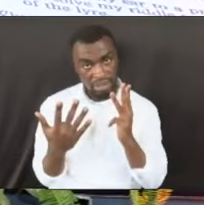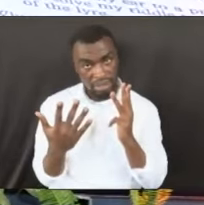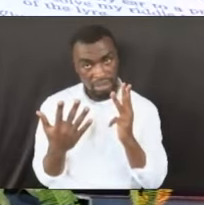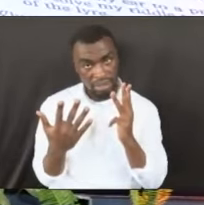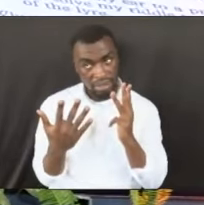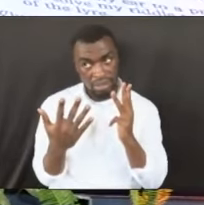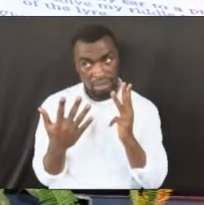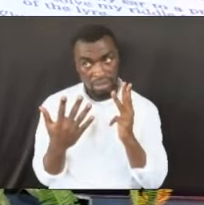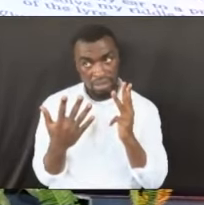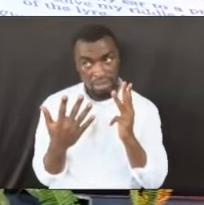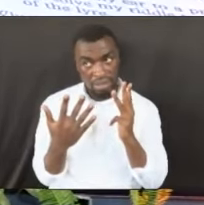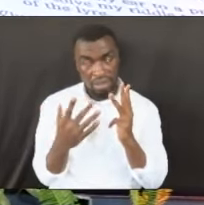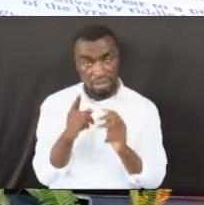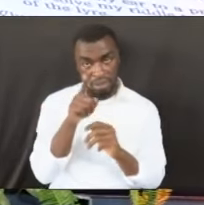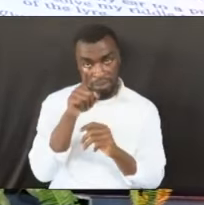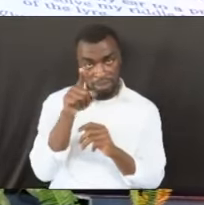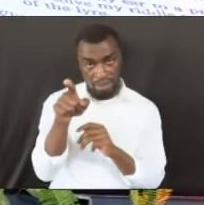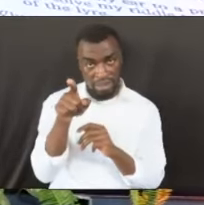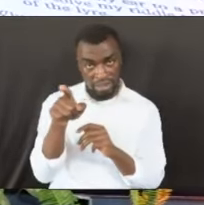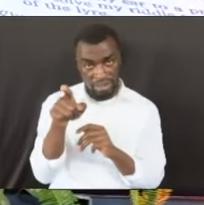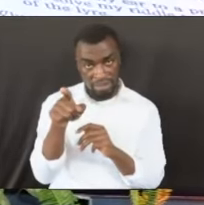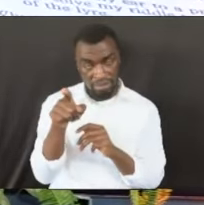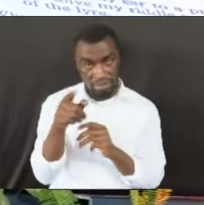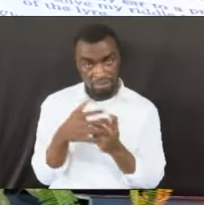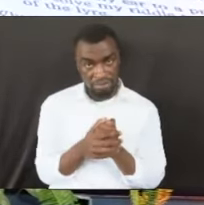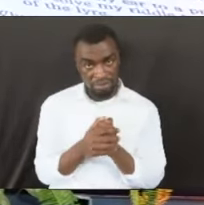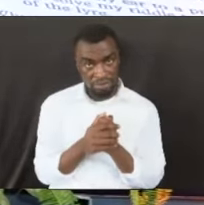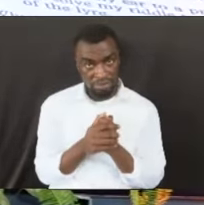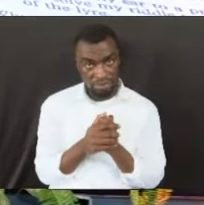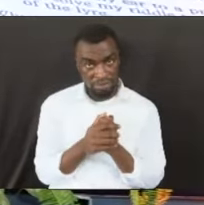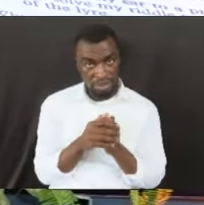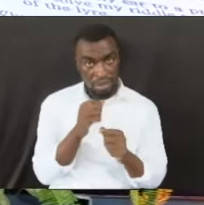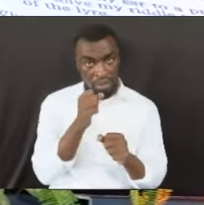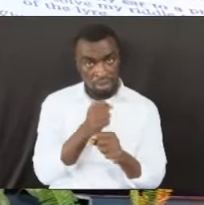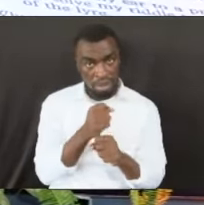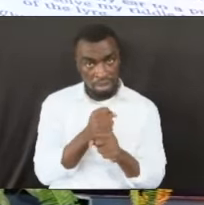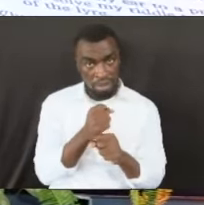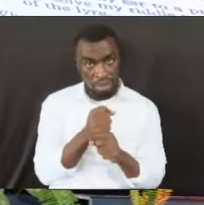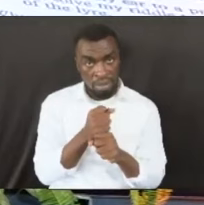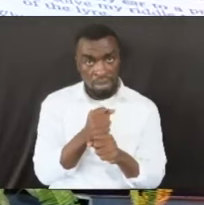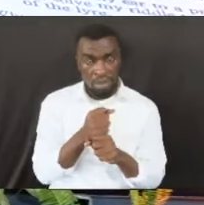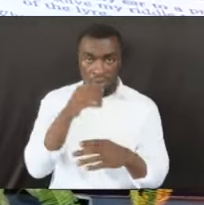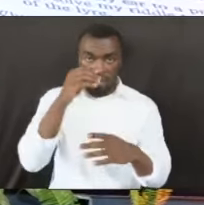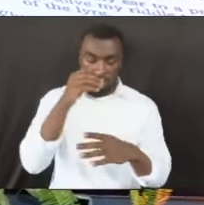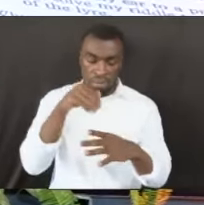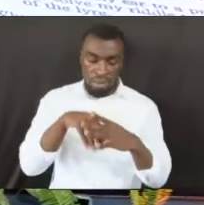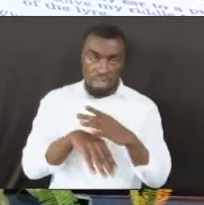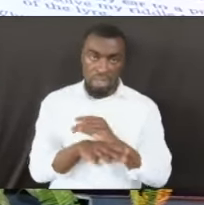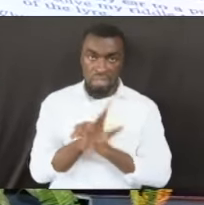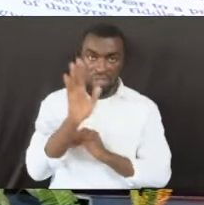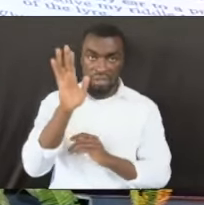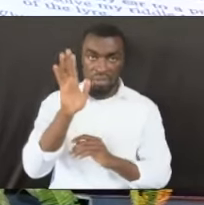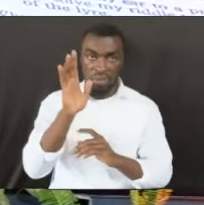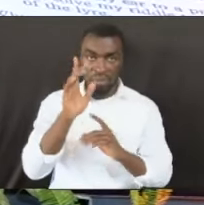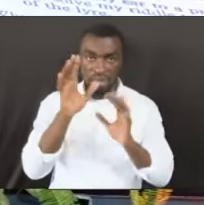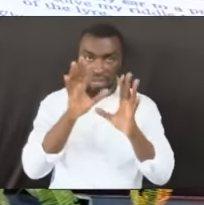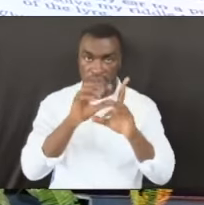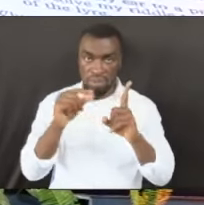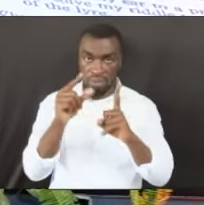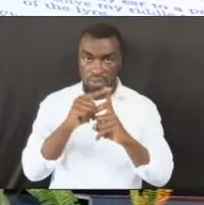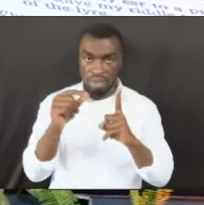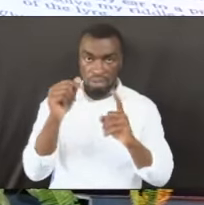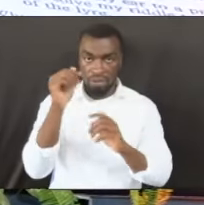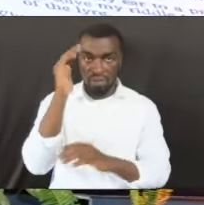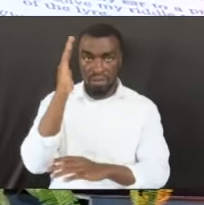him? Yes. Work on this man so that he can also work on you by the word of God. Fourth